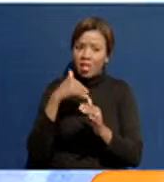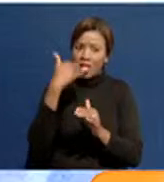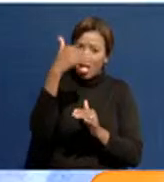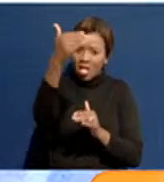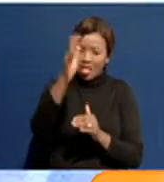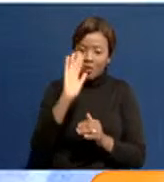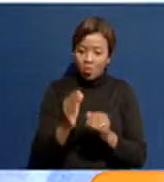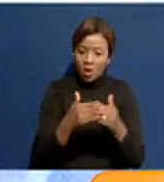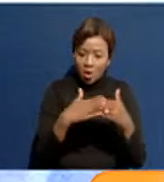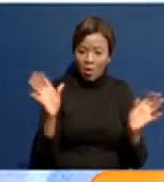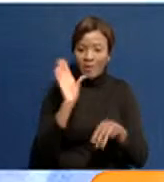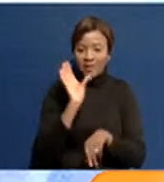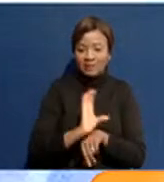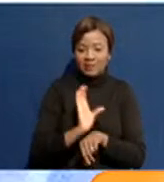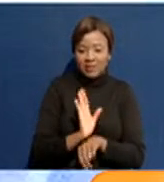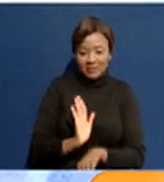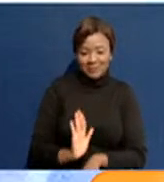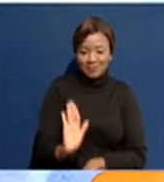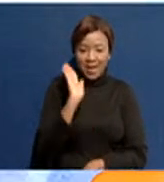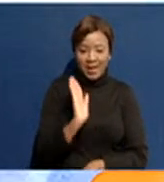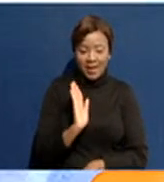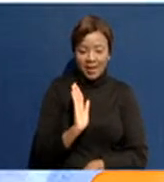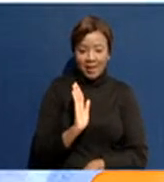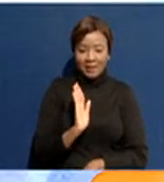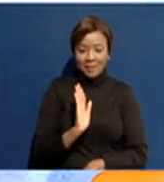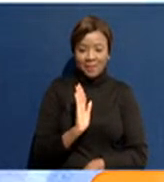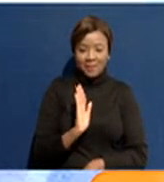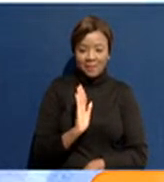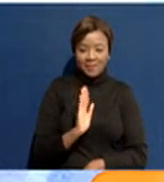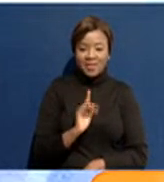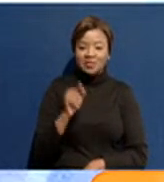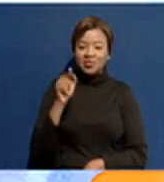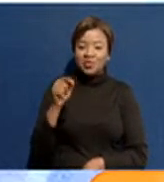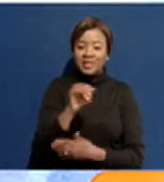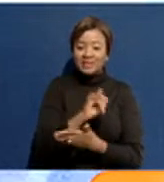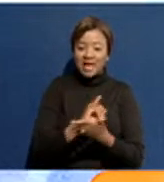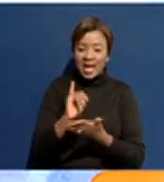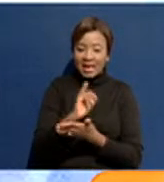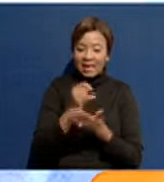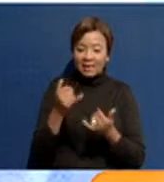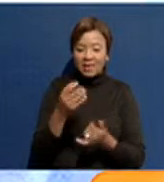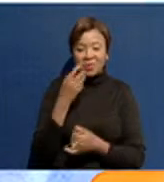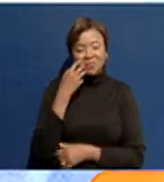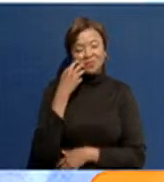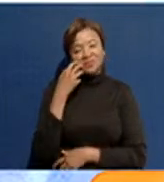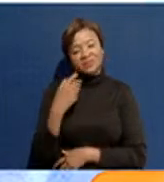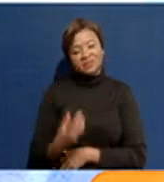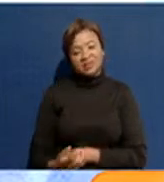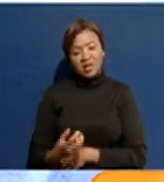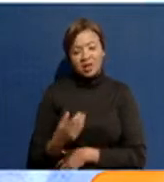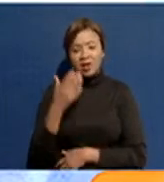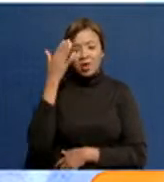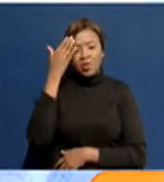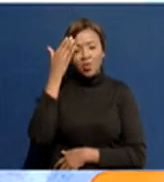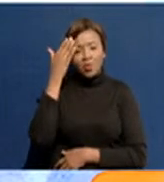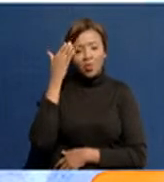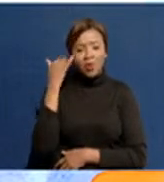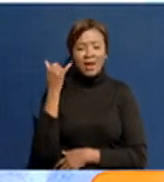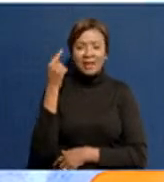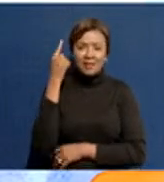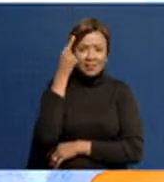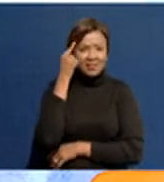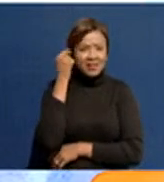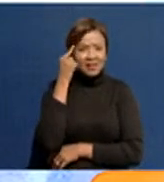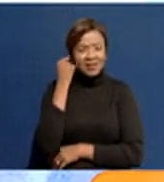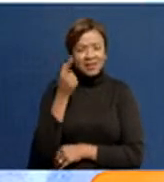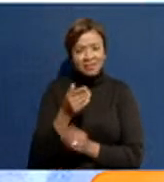grew up. And as Laura Tino now reports, the little-known island is now engulfed in a somber mood as they ponder on the fate of their student